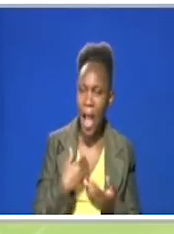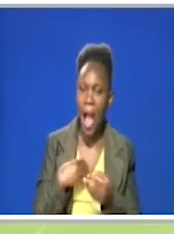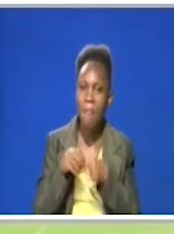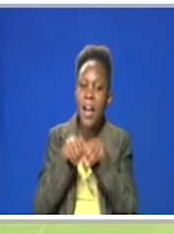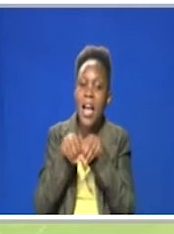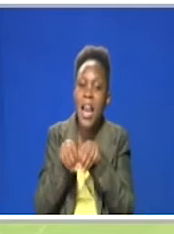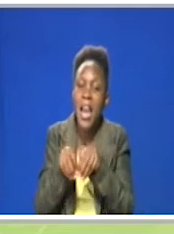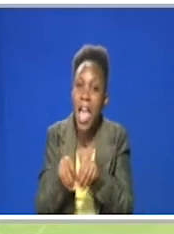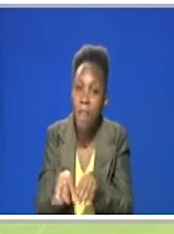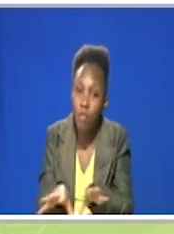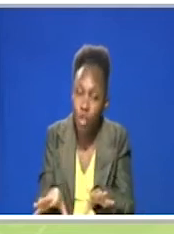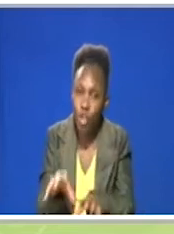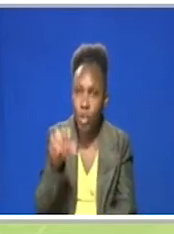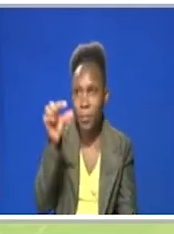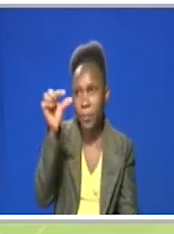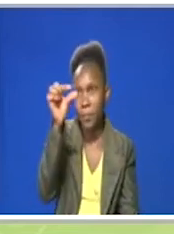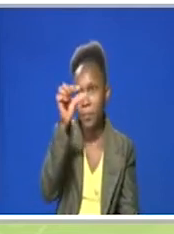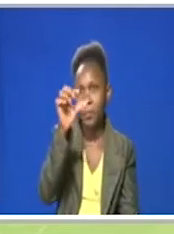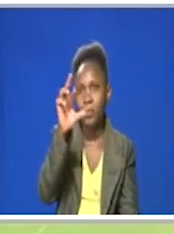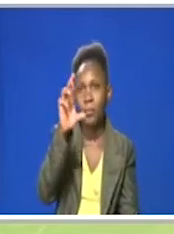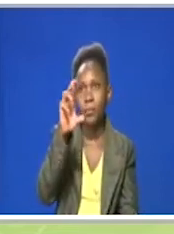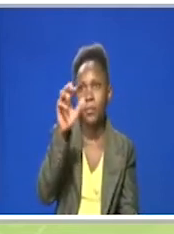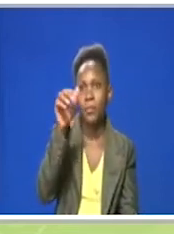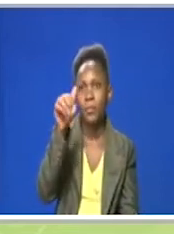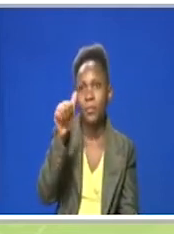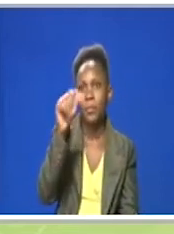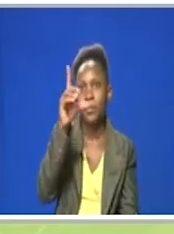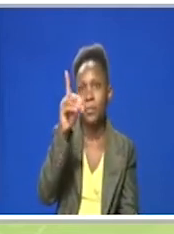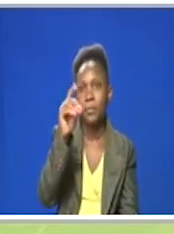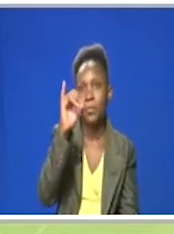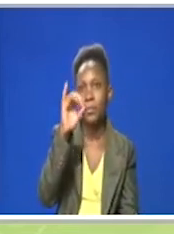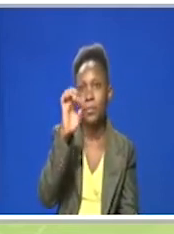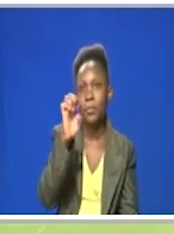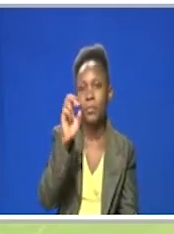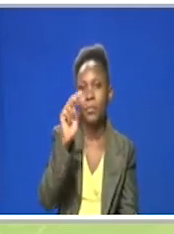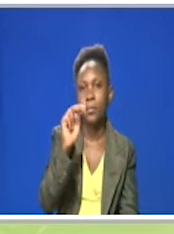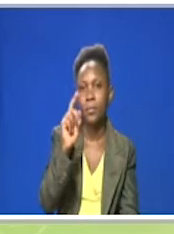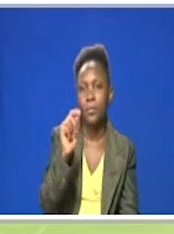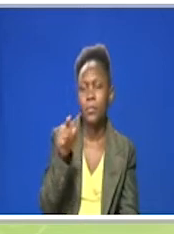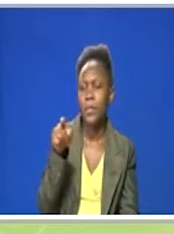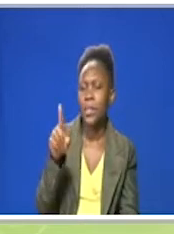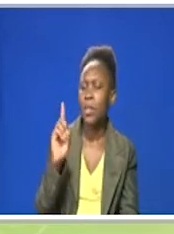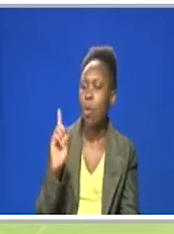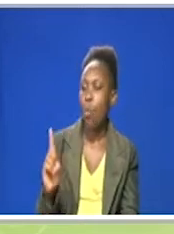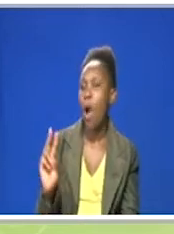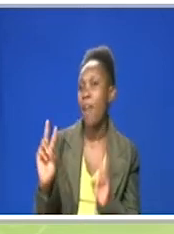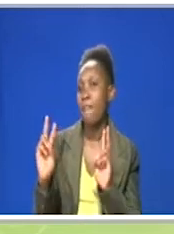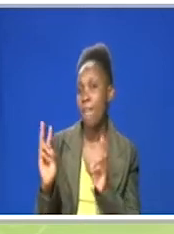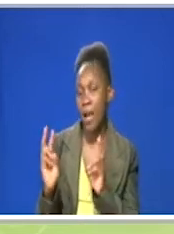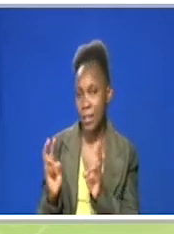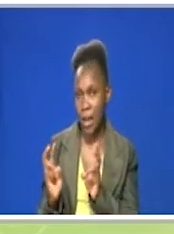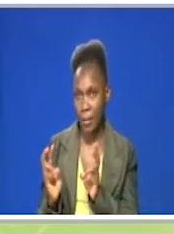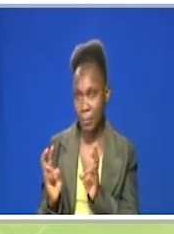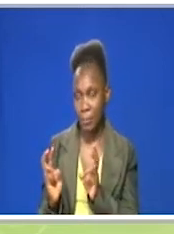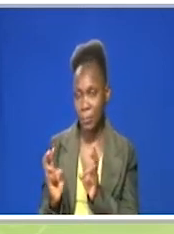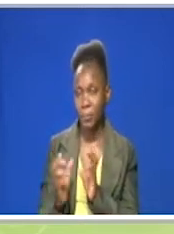diffusion gradient. That is one factor that affects the rate of division,